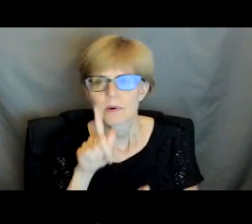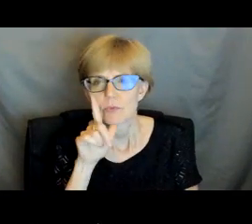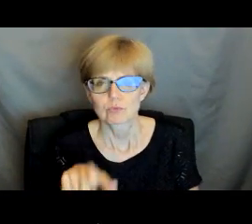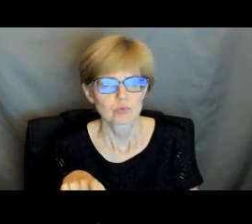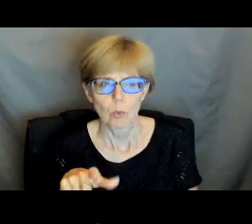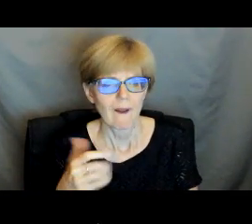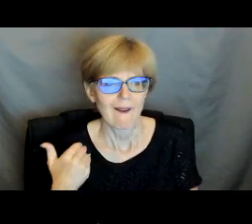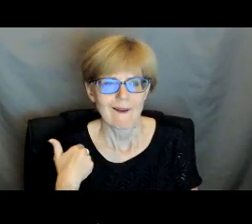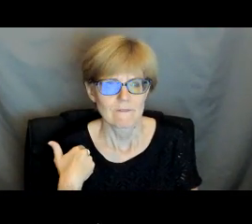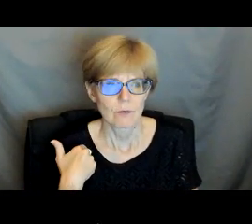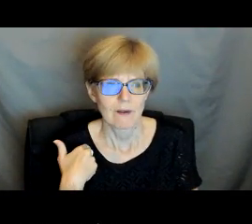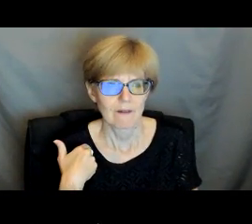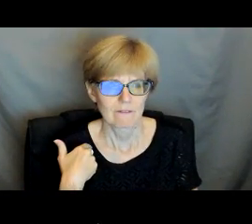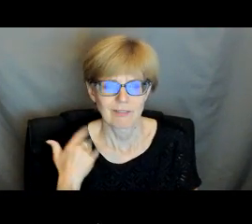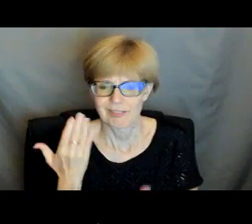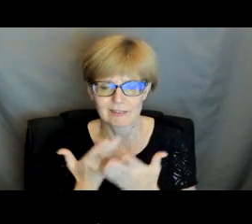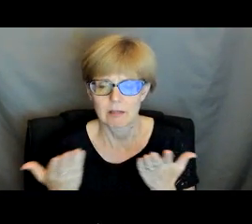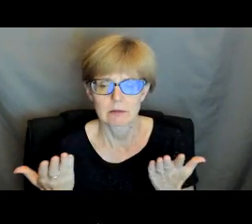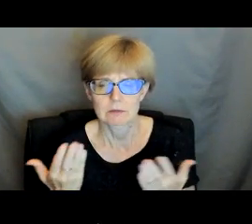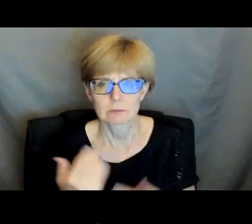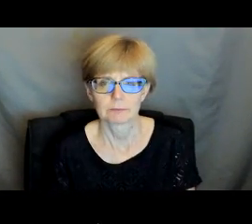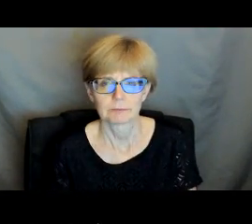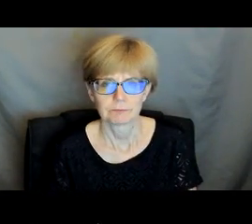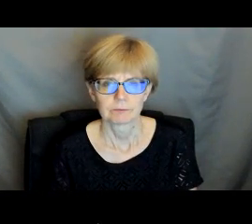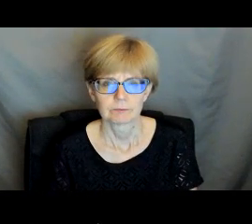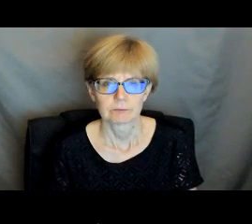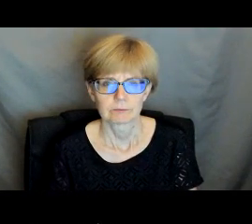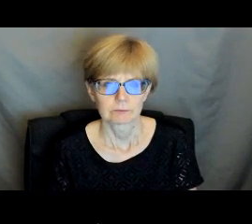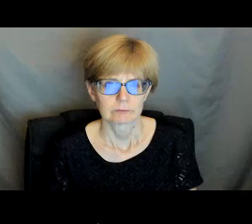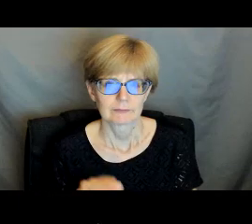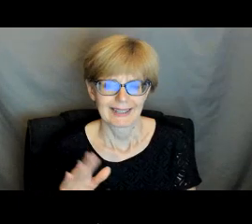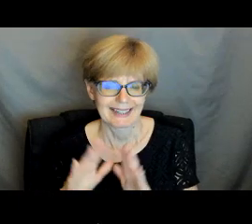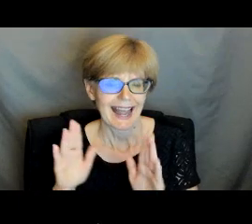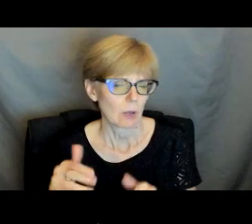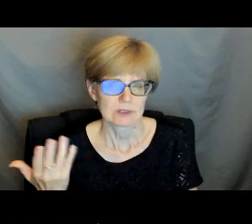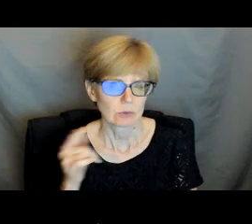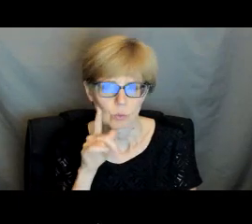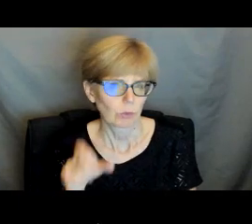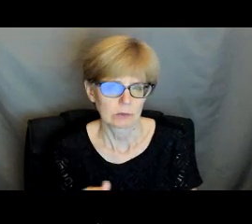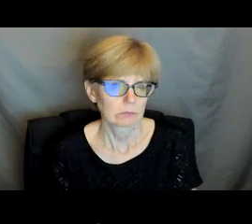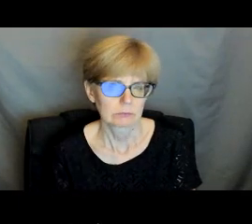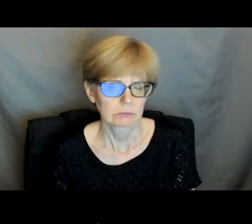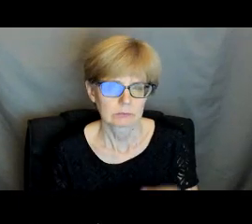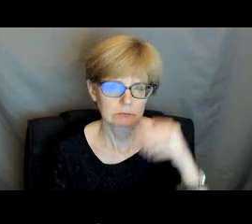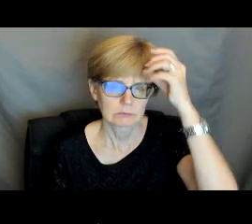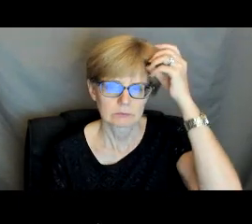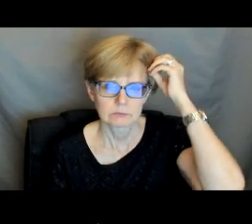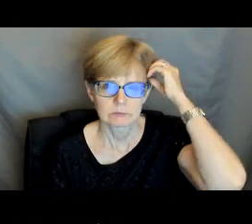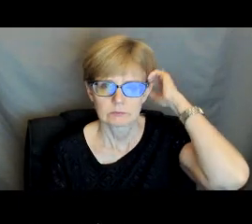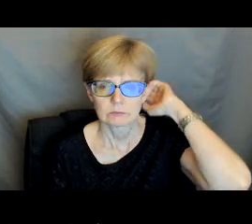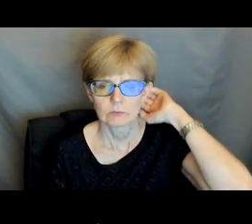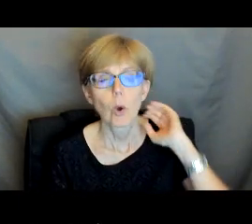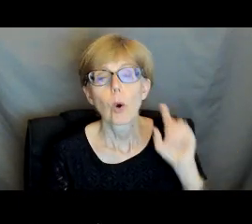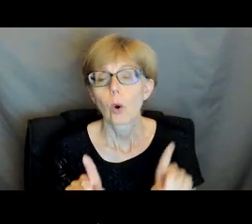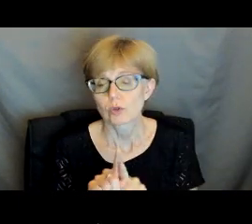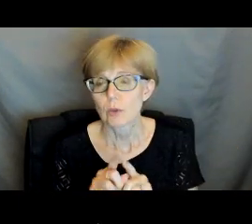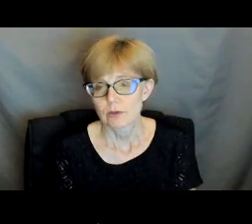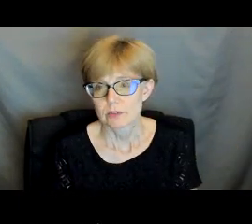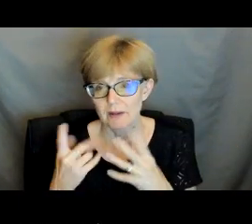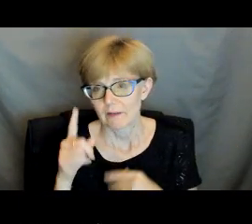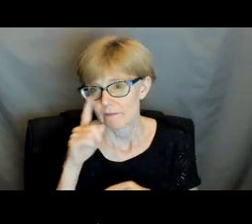of these items in a housing space. And there's also many fraudulent